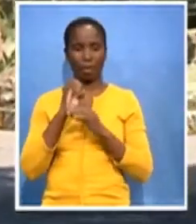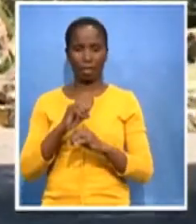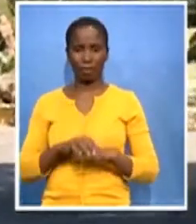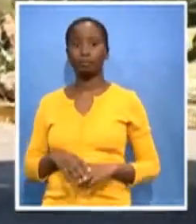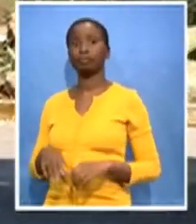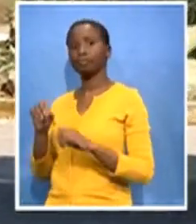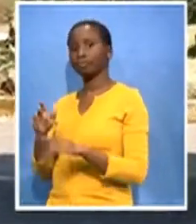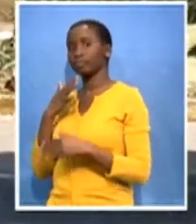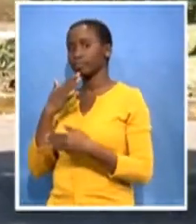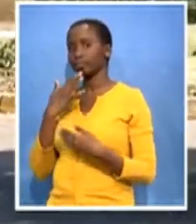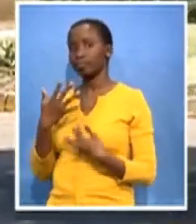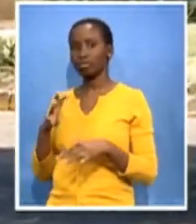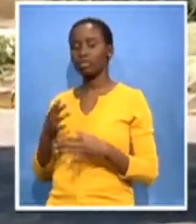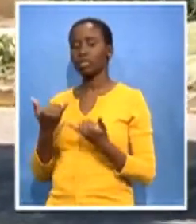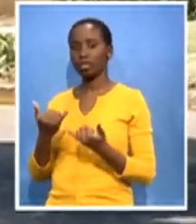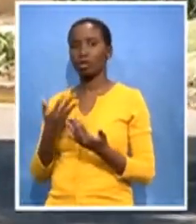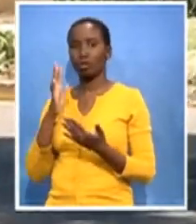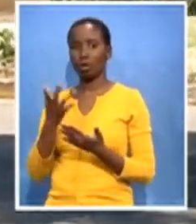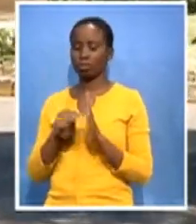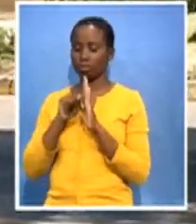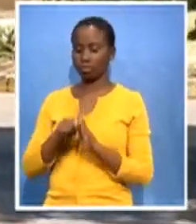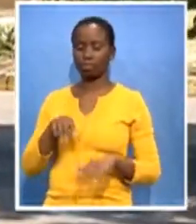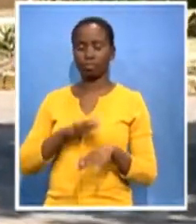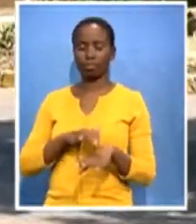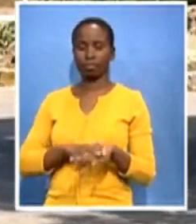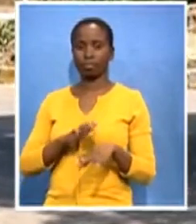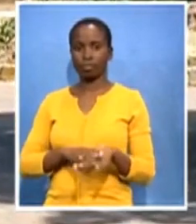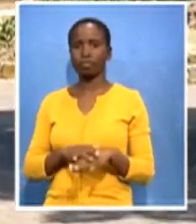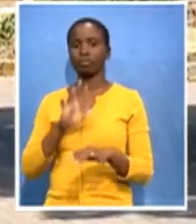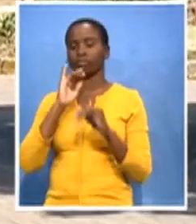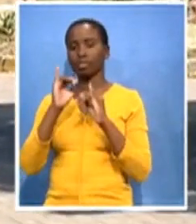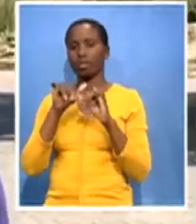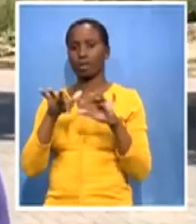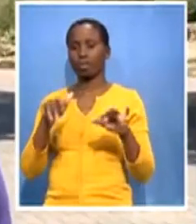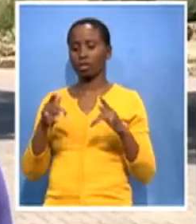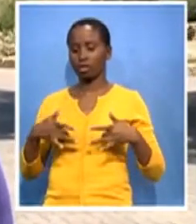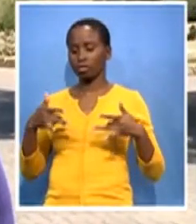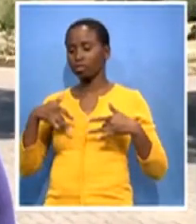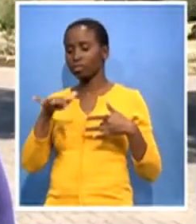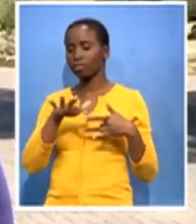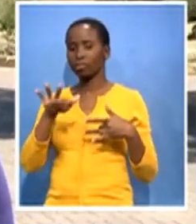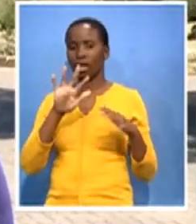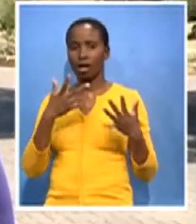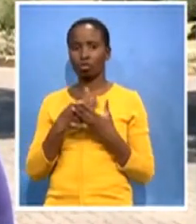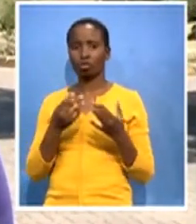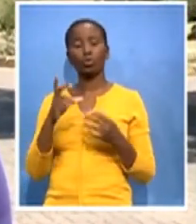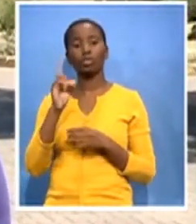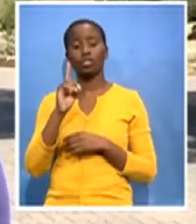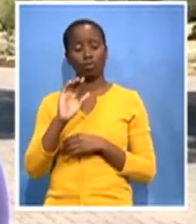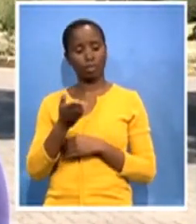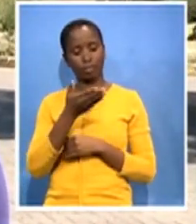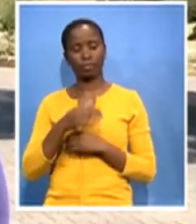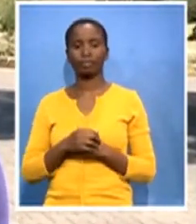speak to the residents about their experiences on the ground. Desiree? Makgala, thank you so much for